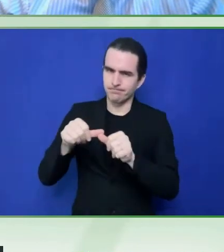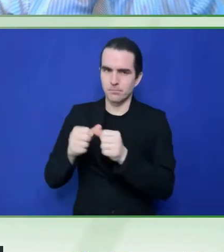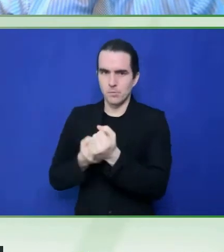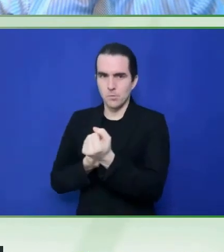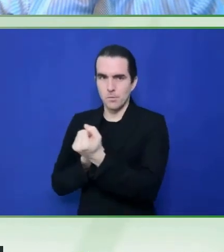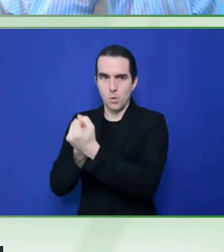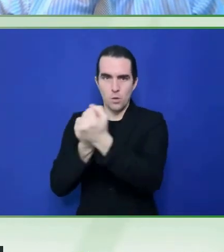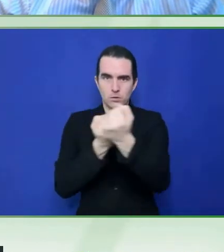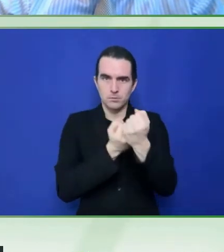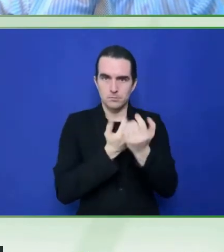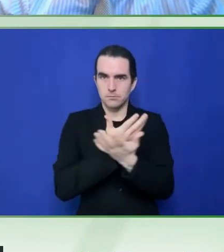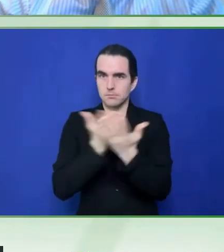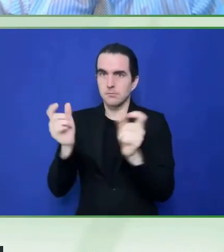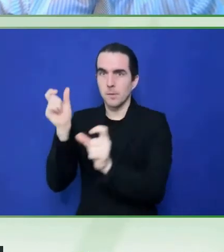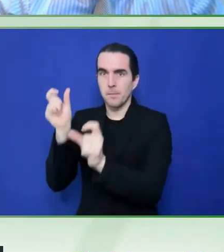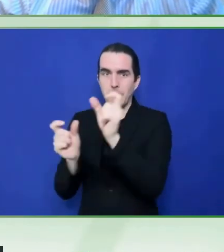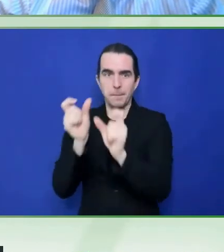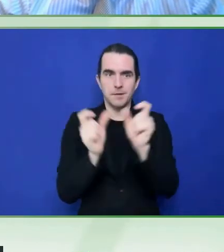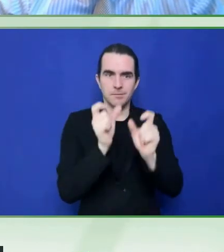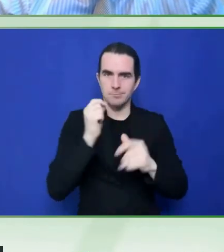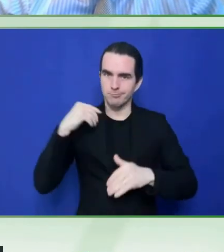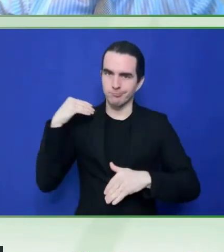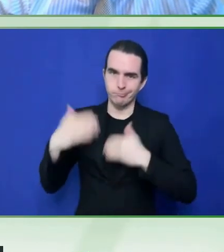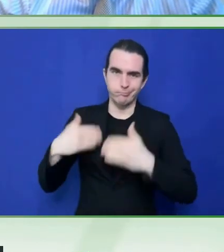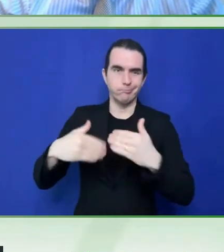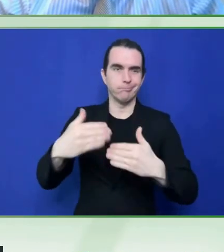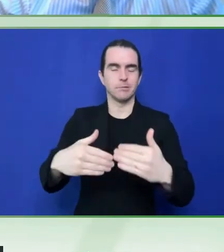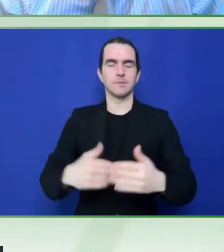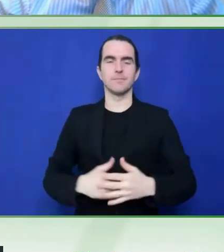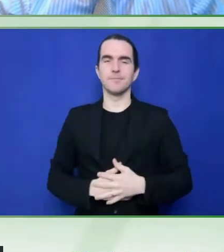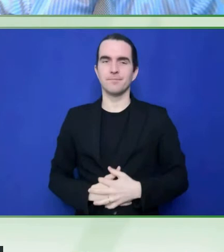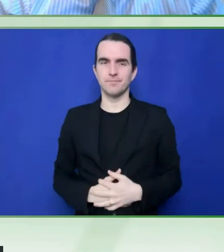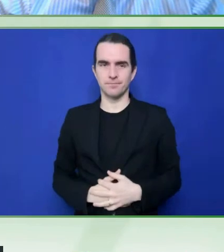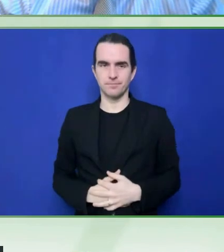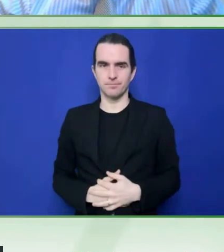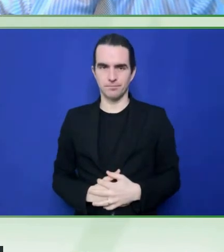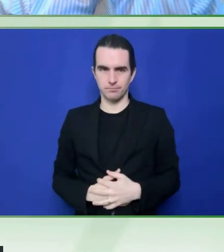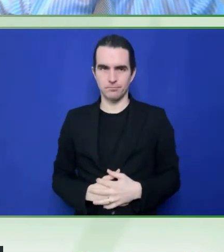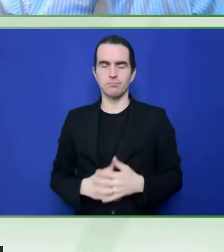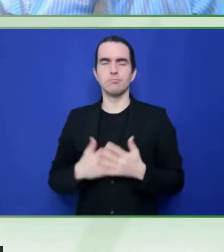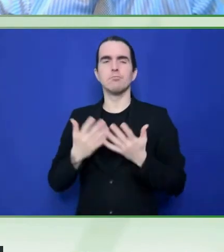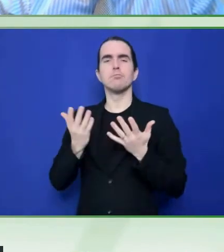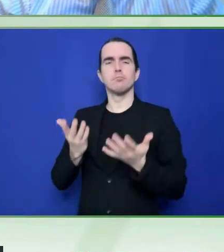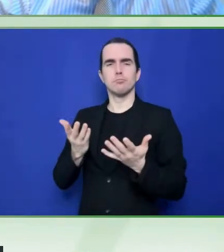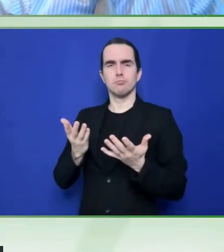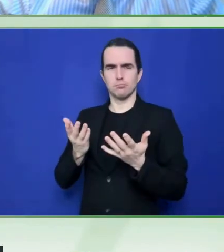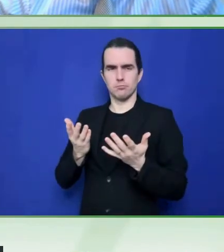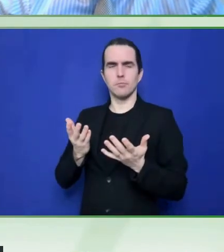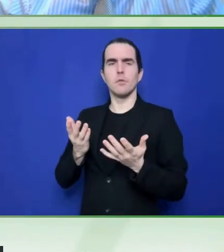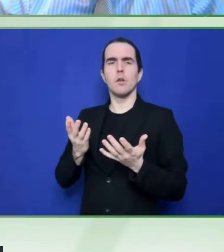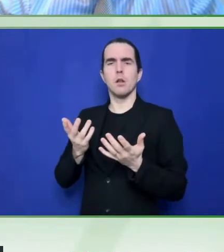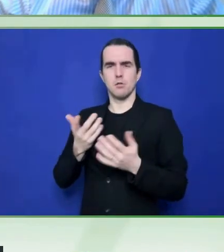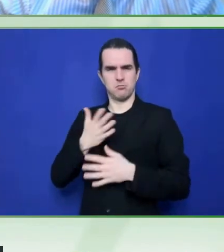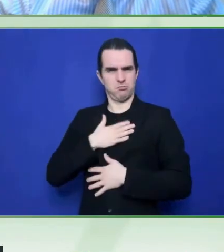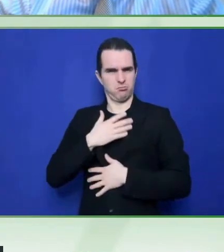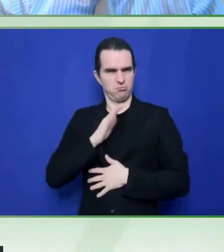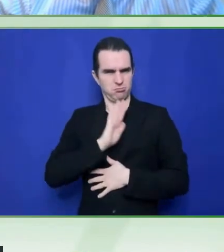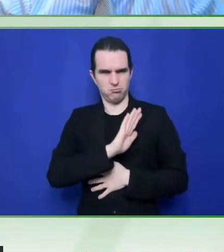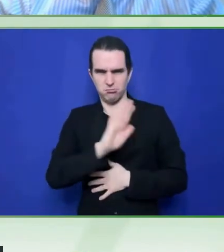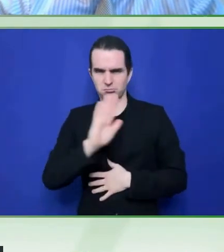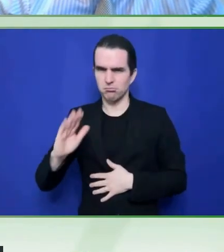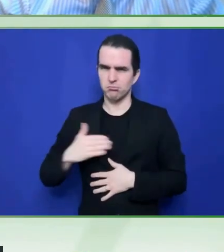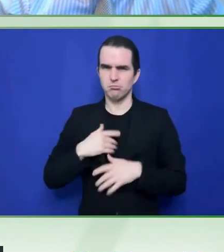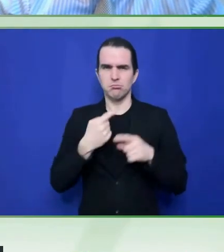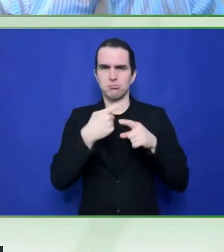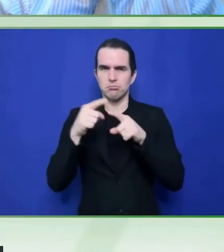need different skills for the future, and we have a platform which our employees use to upskill themselves and to reskill